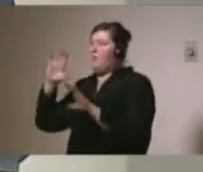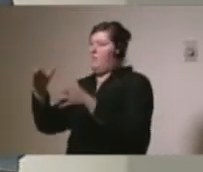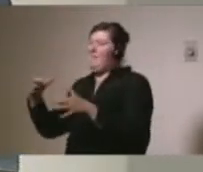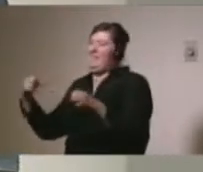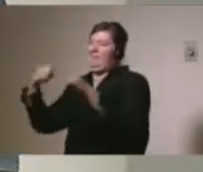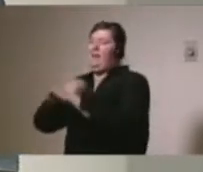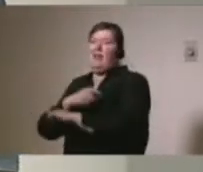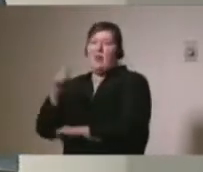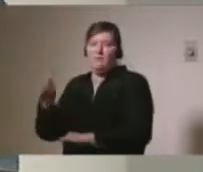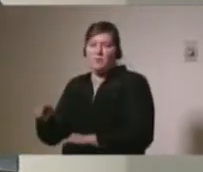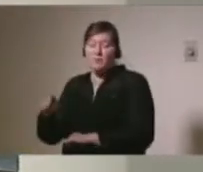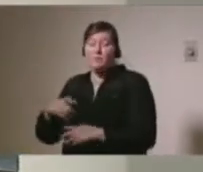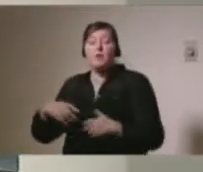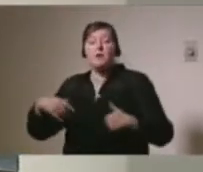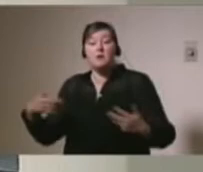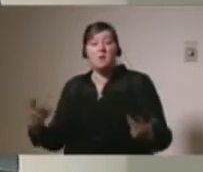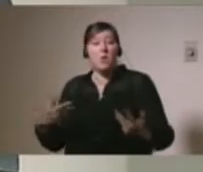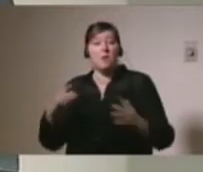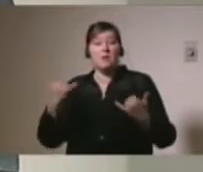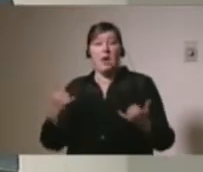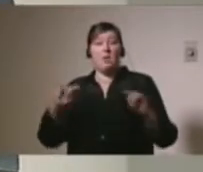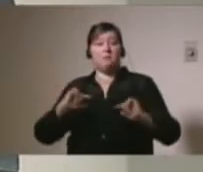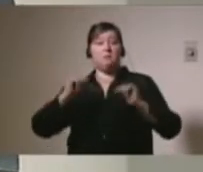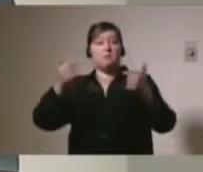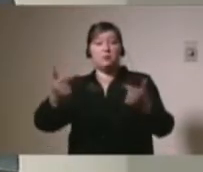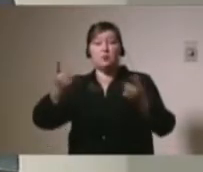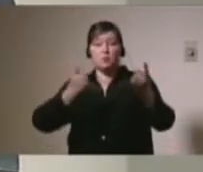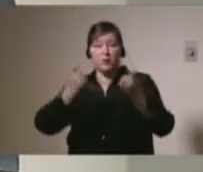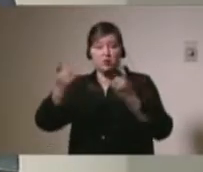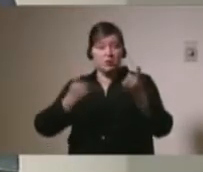for question, comment. So George.